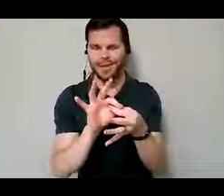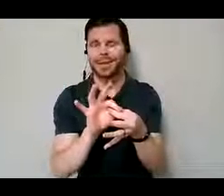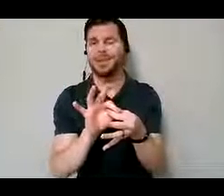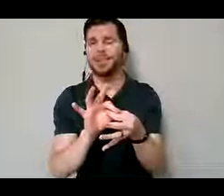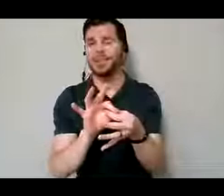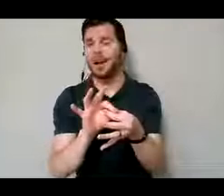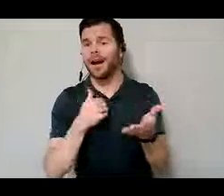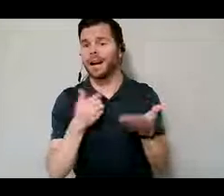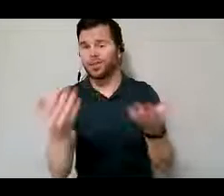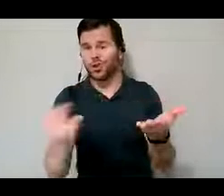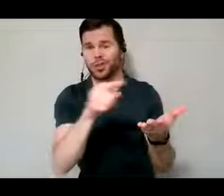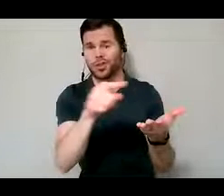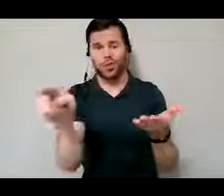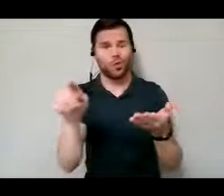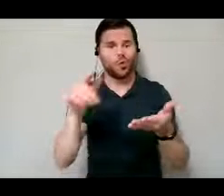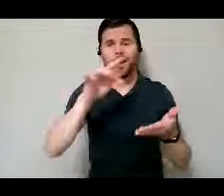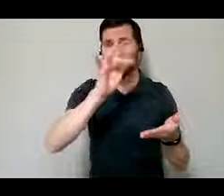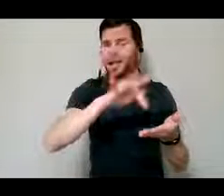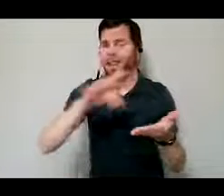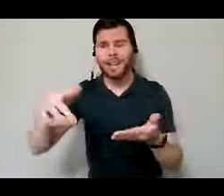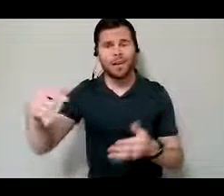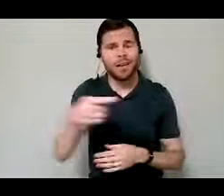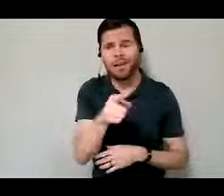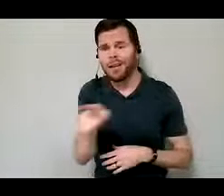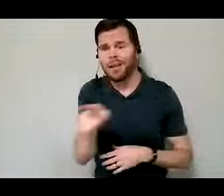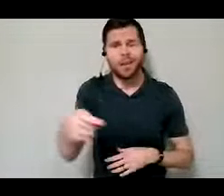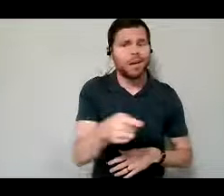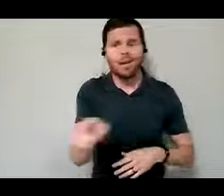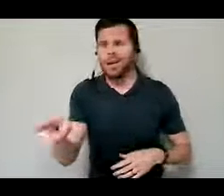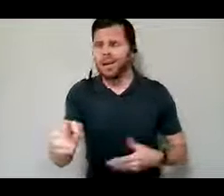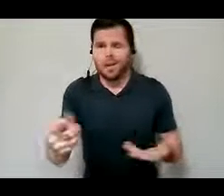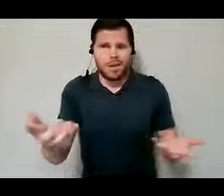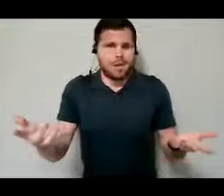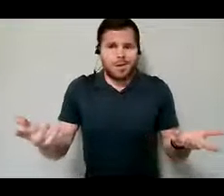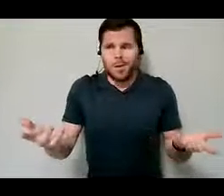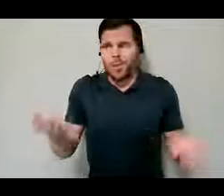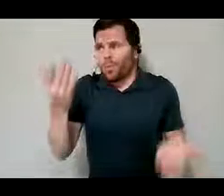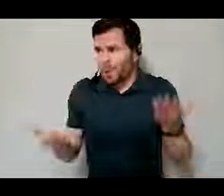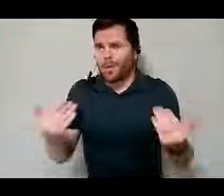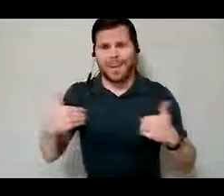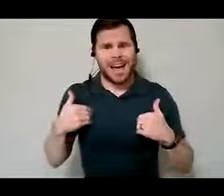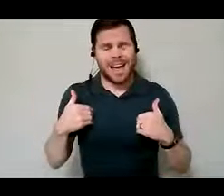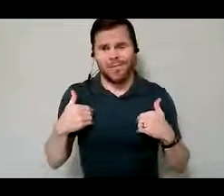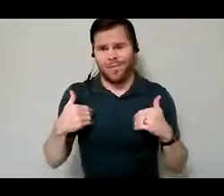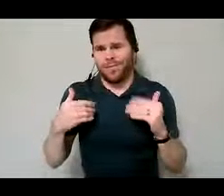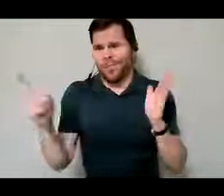page. There is, I would probably say, thousands of resources, carefully